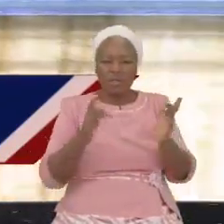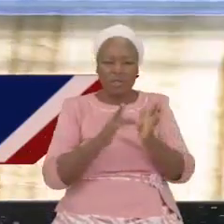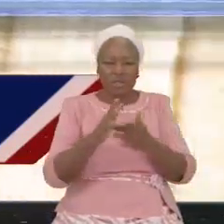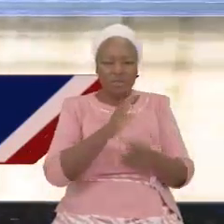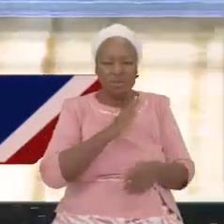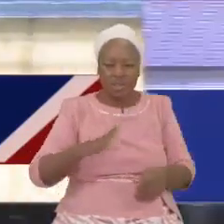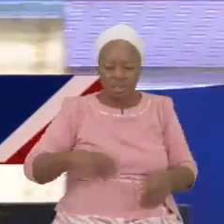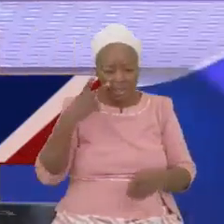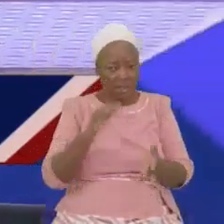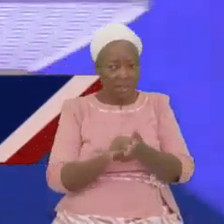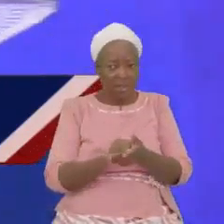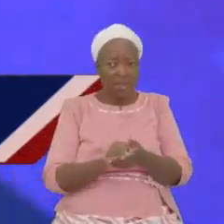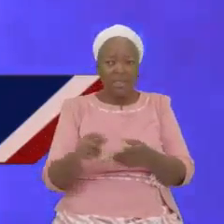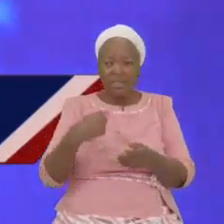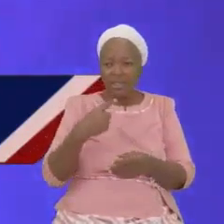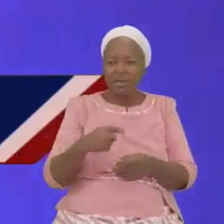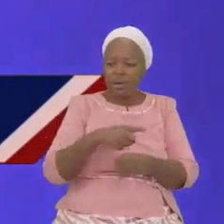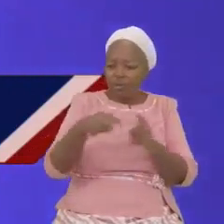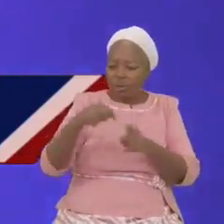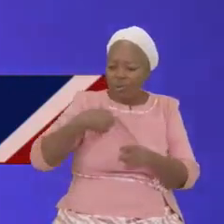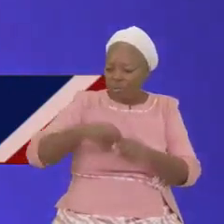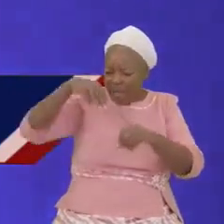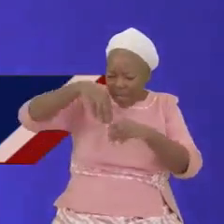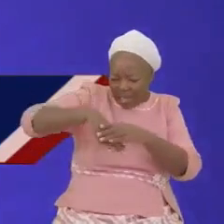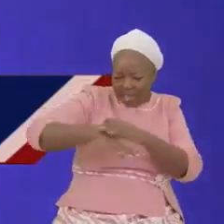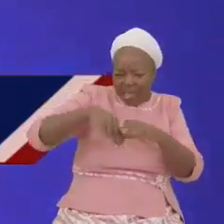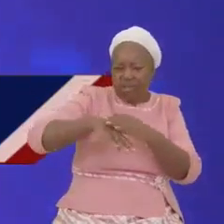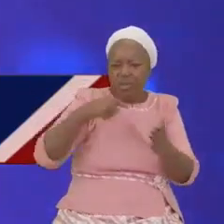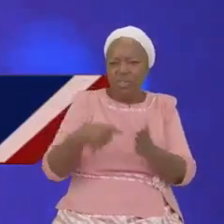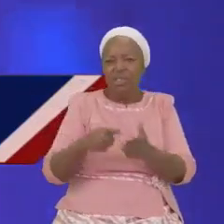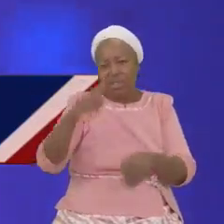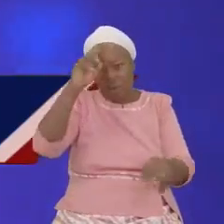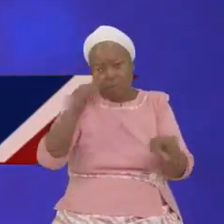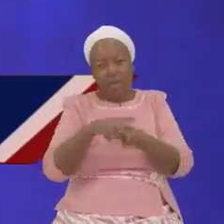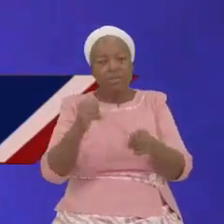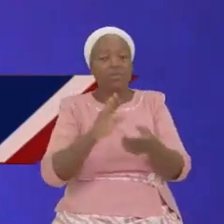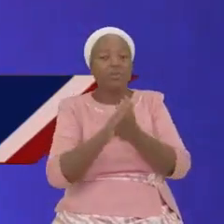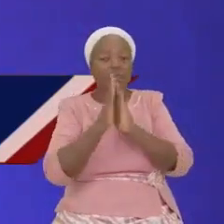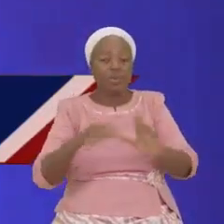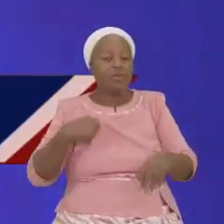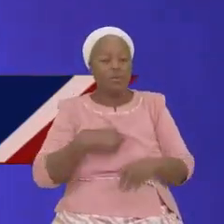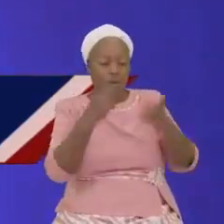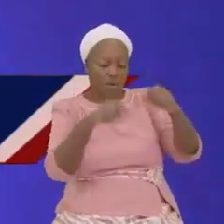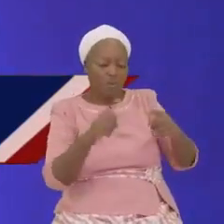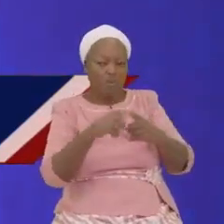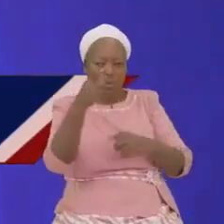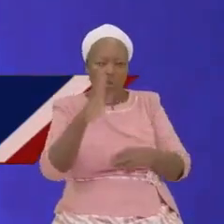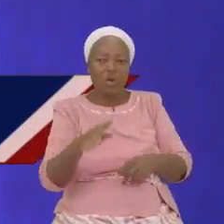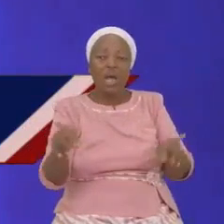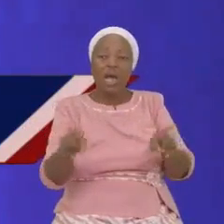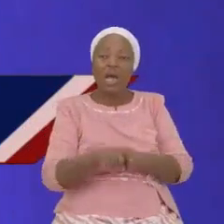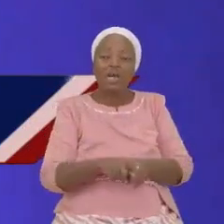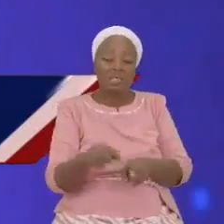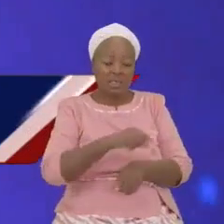It says, the way we enter into this covenant of peace, we come to God as